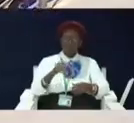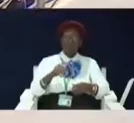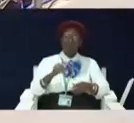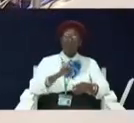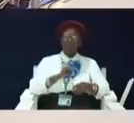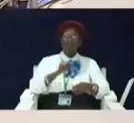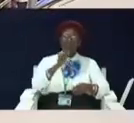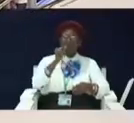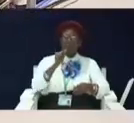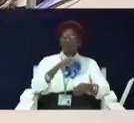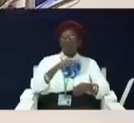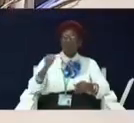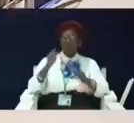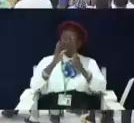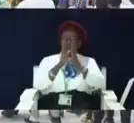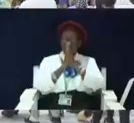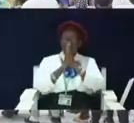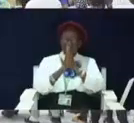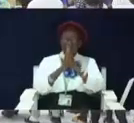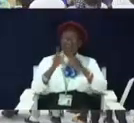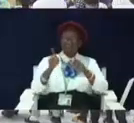pray as you come.